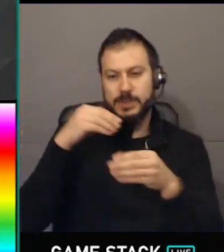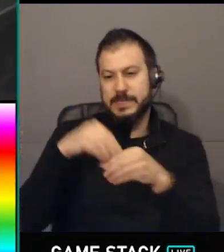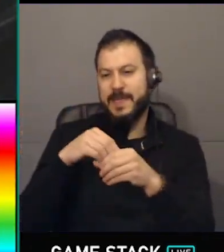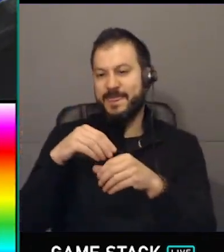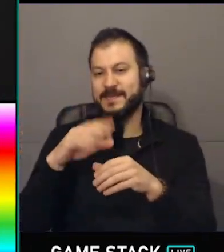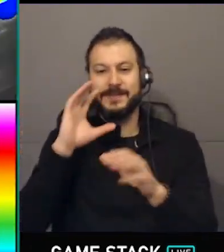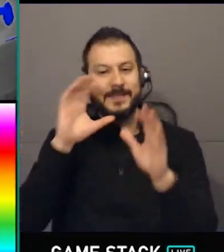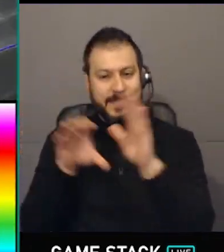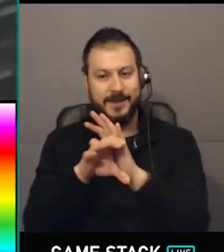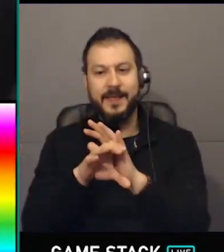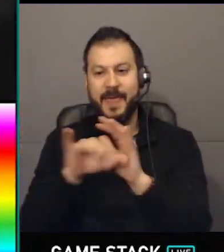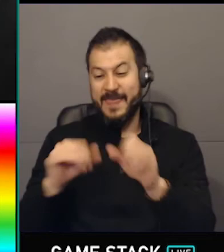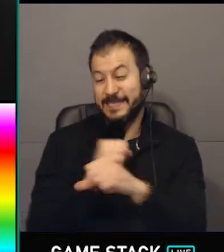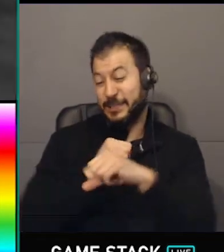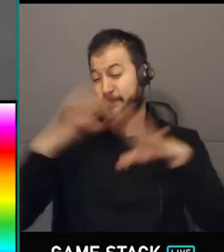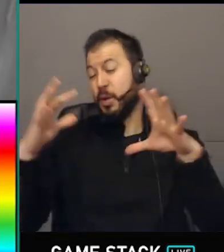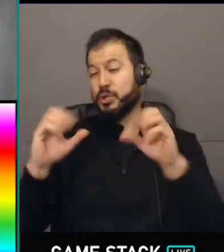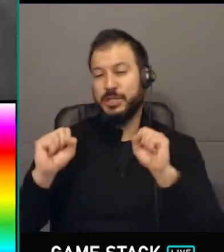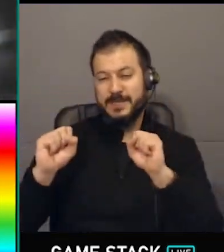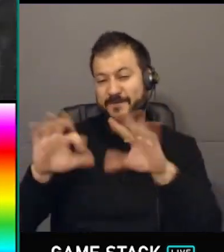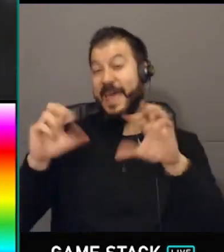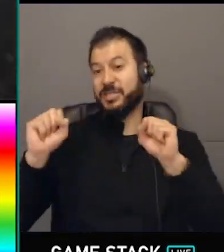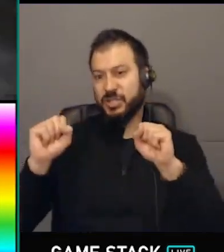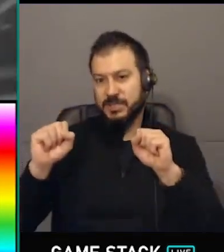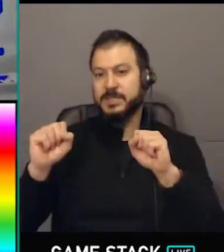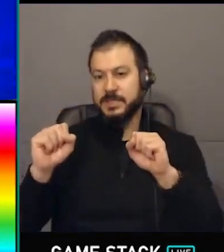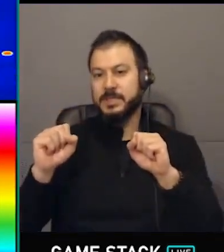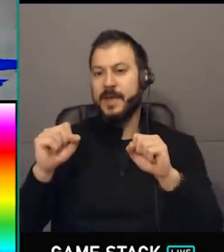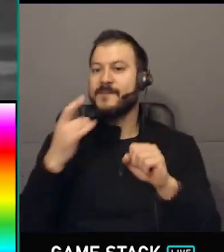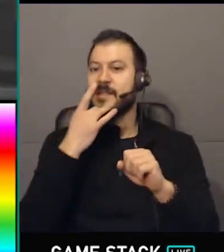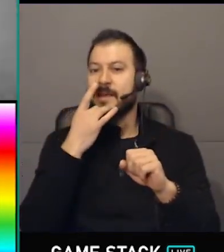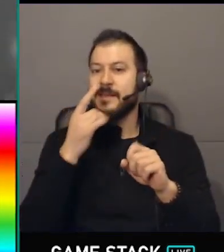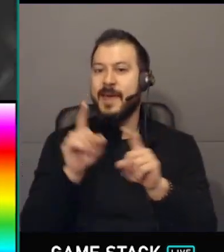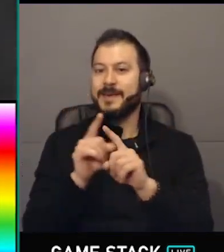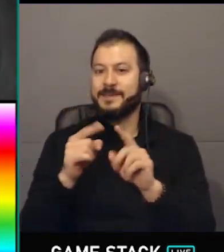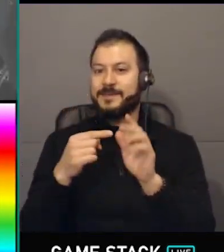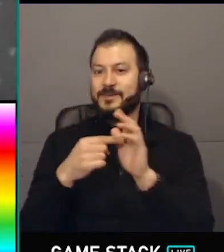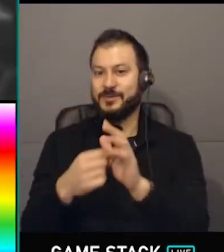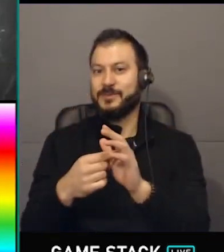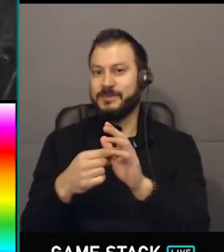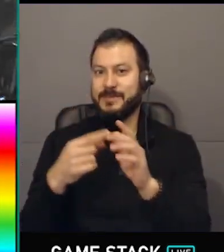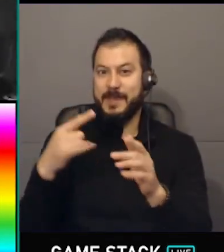the explosions and flashes of light as this plane flies through the storm.